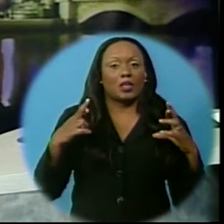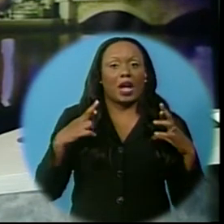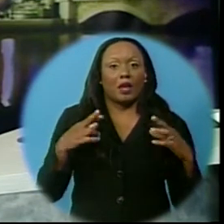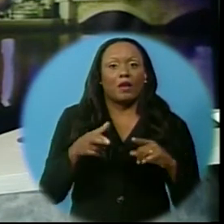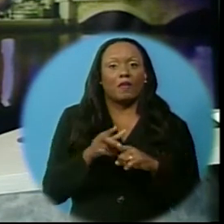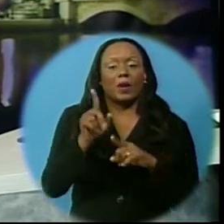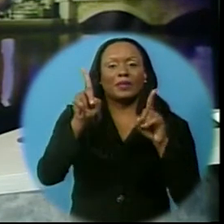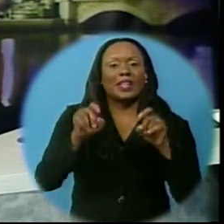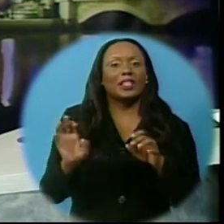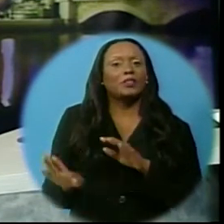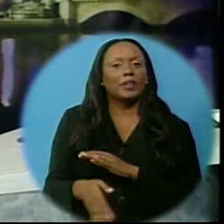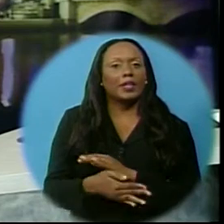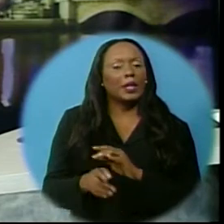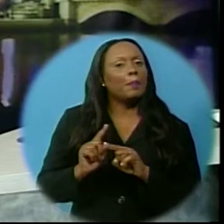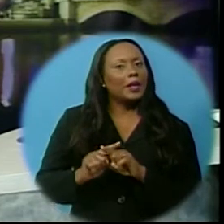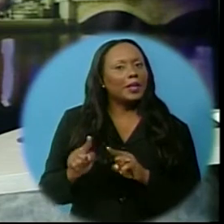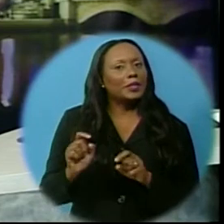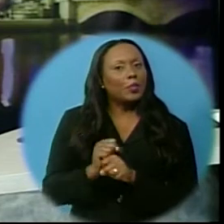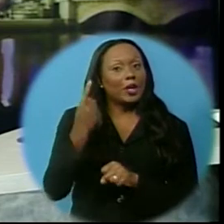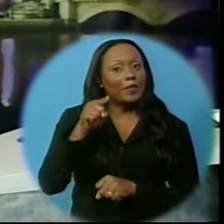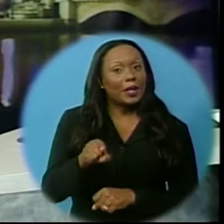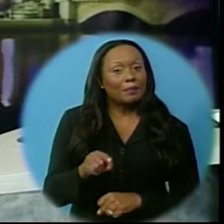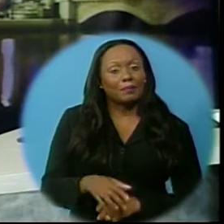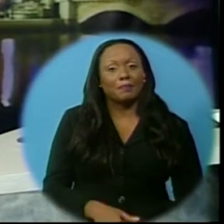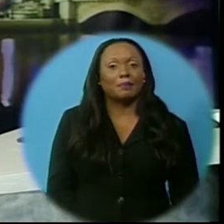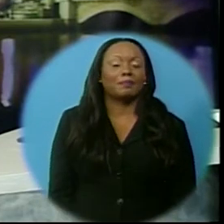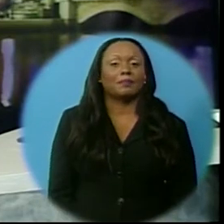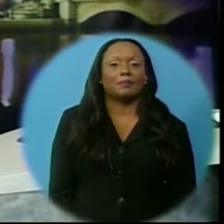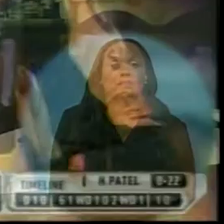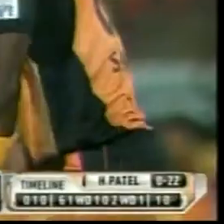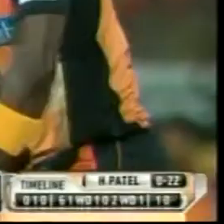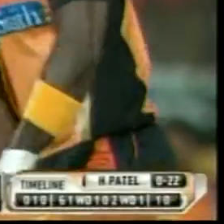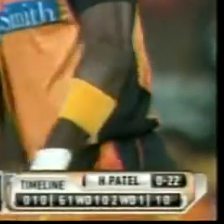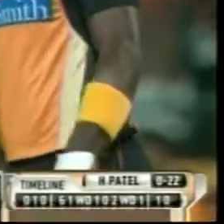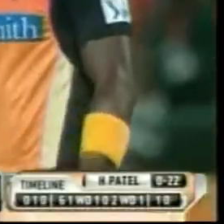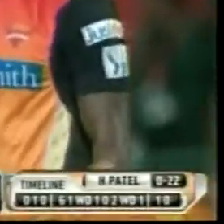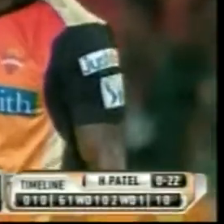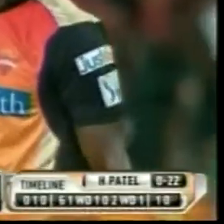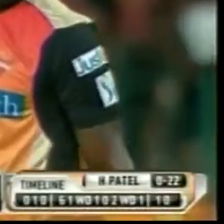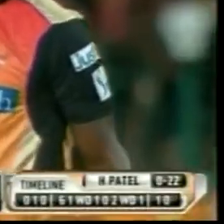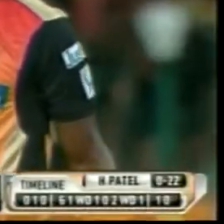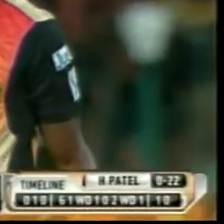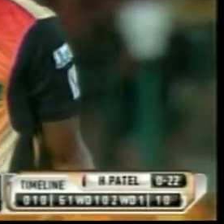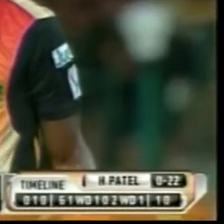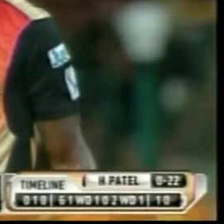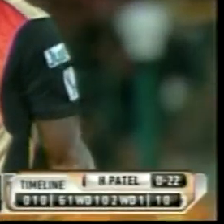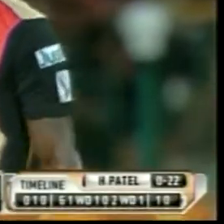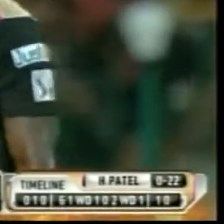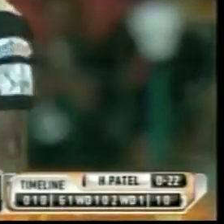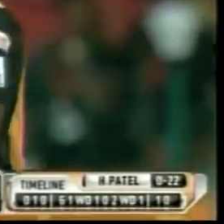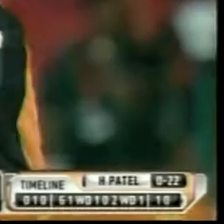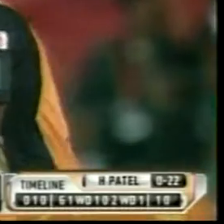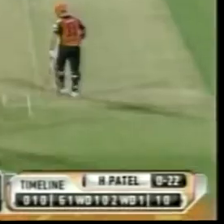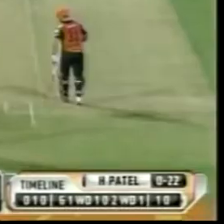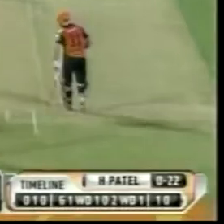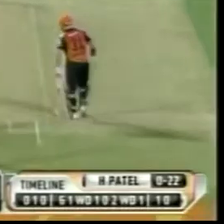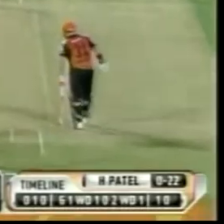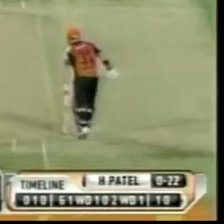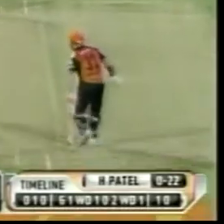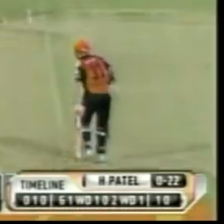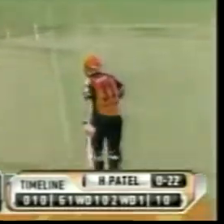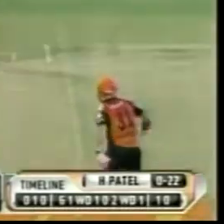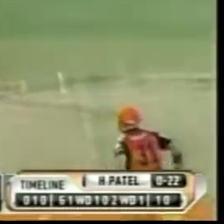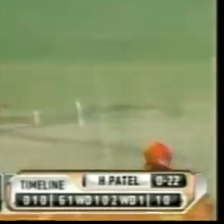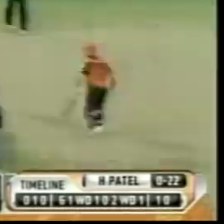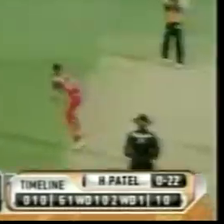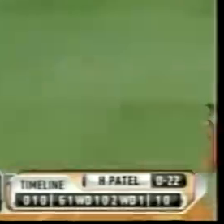seems to be paying off, literally. The West Indies T20 captain is scheduled to debut in Australia's Big Bash League later this